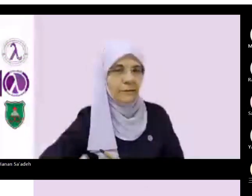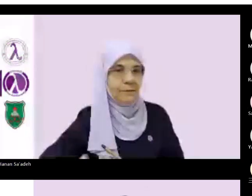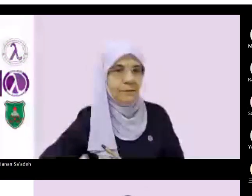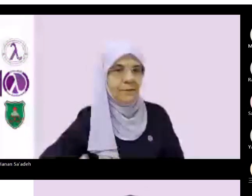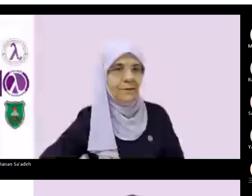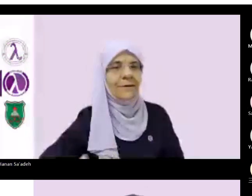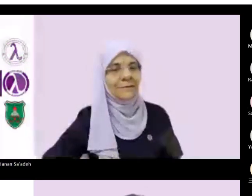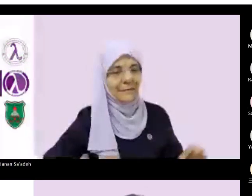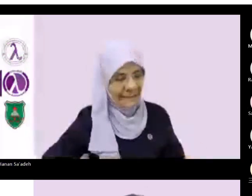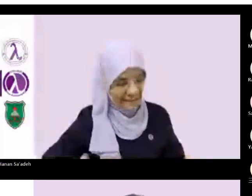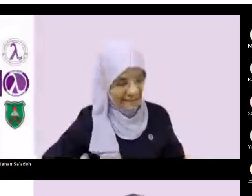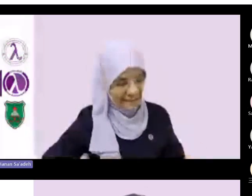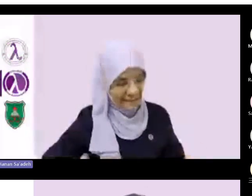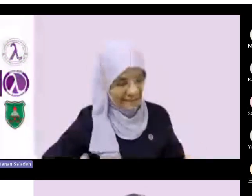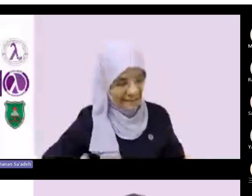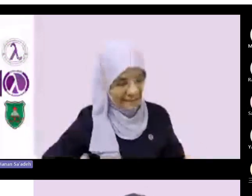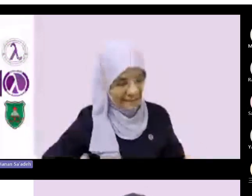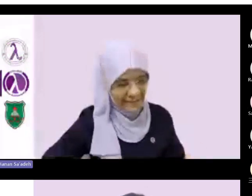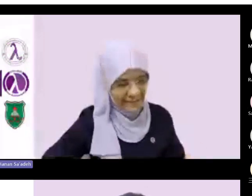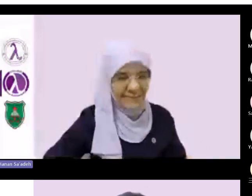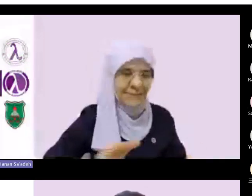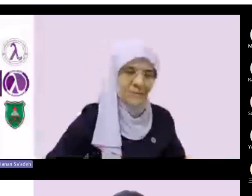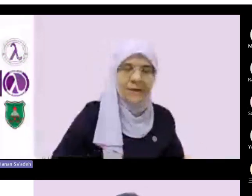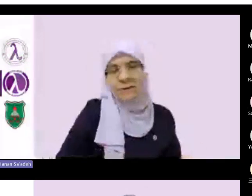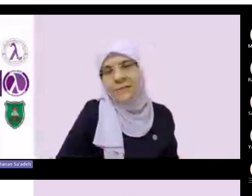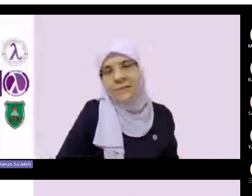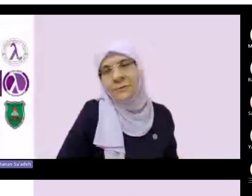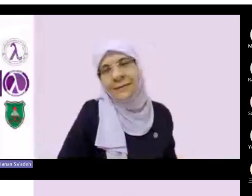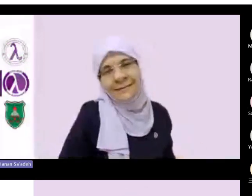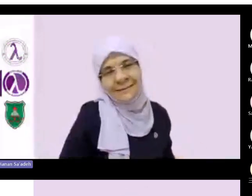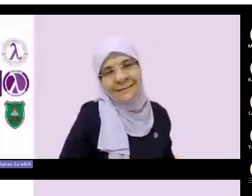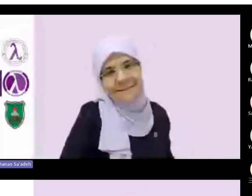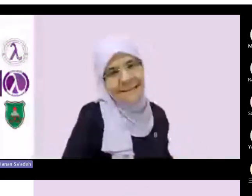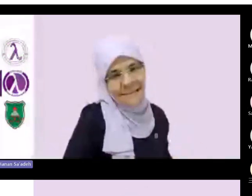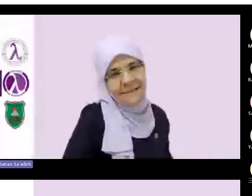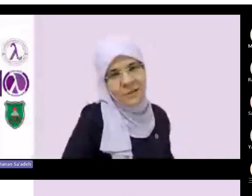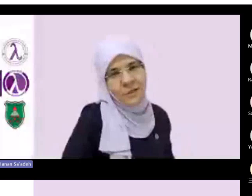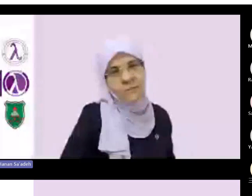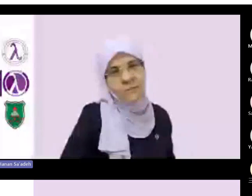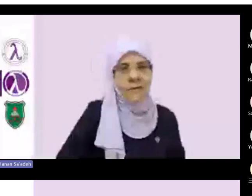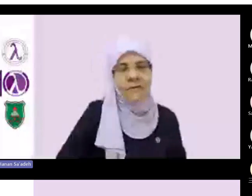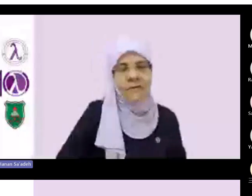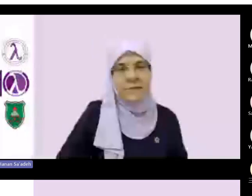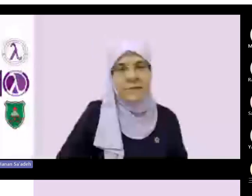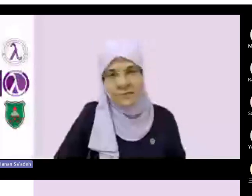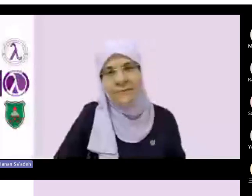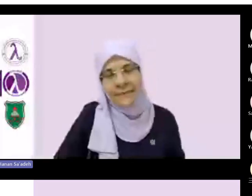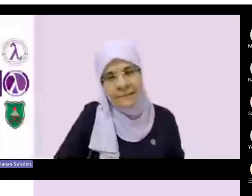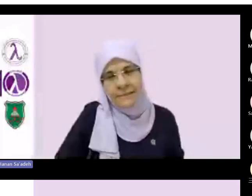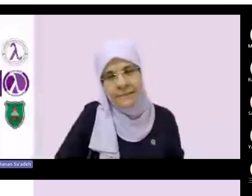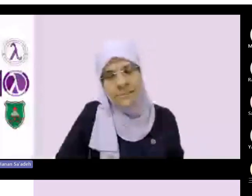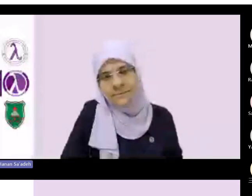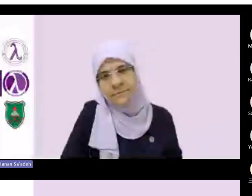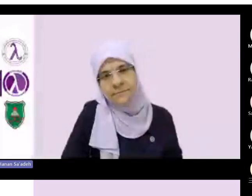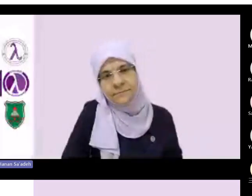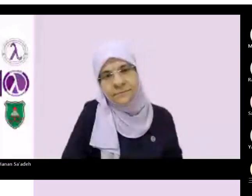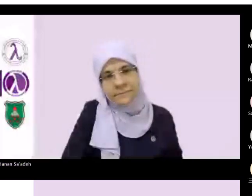To men fellows. Yes, to men fellows in your field. Yes. Yeah. She's following okay. up the previous question.